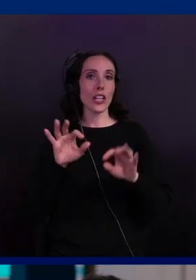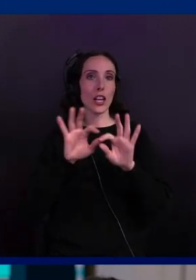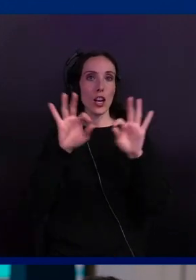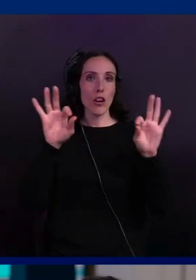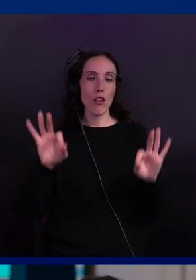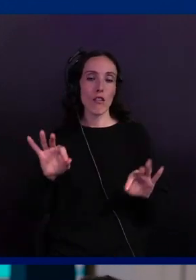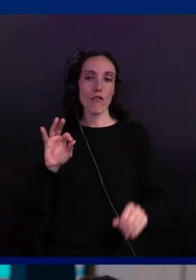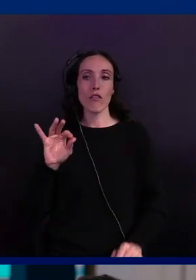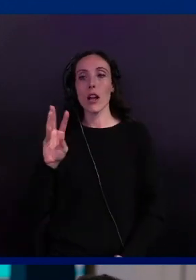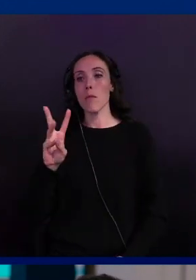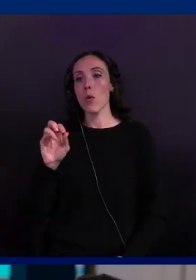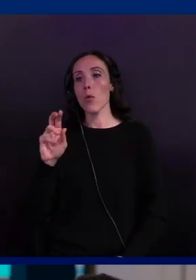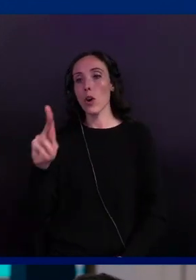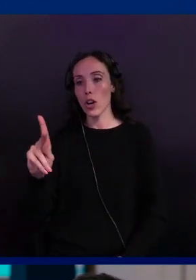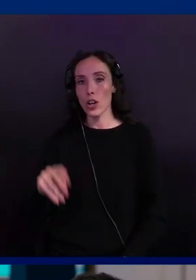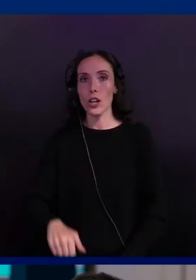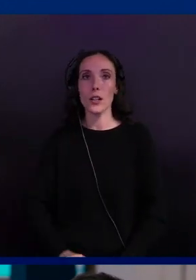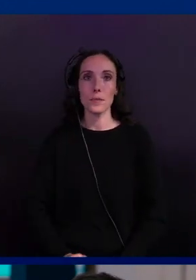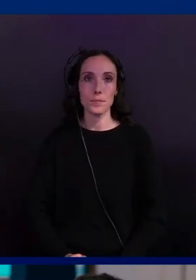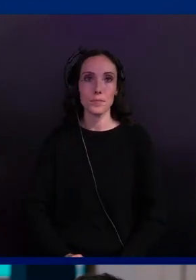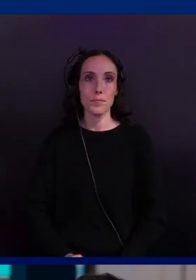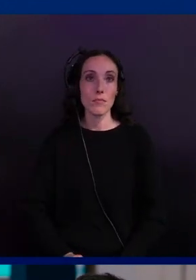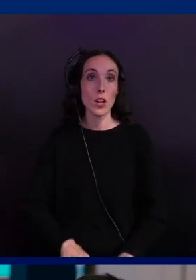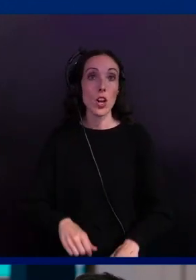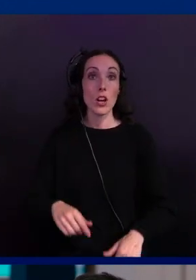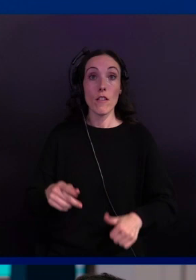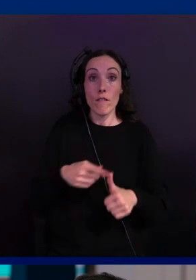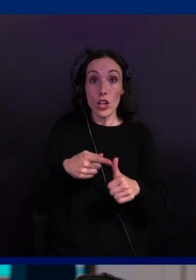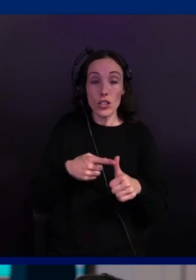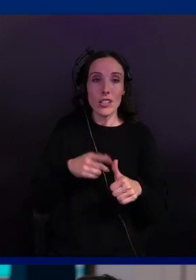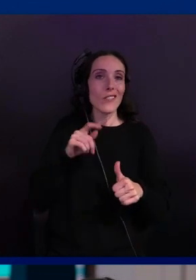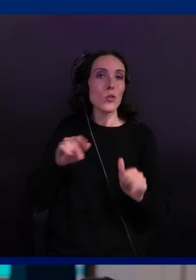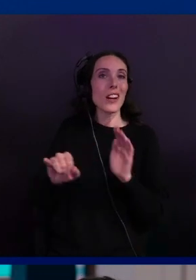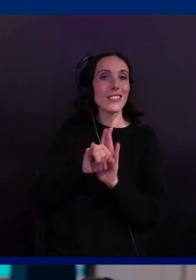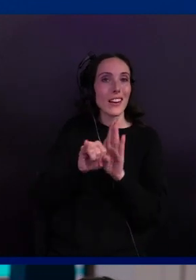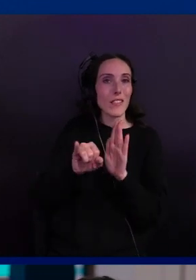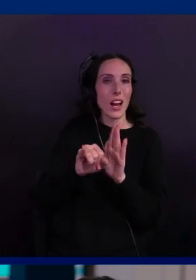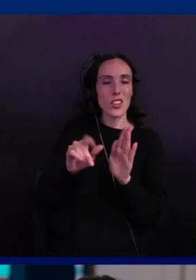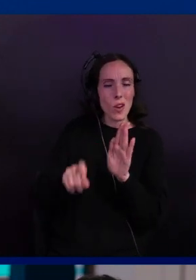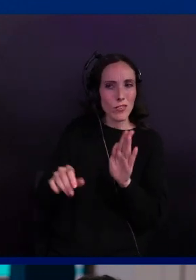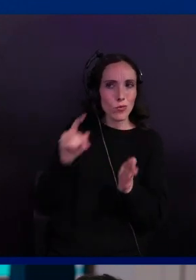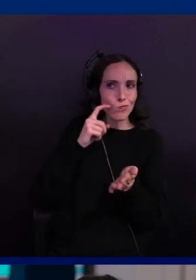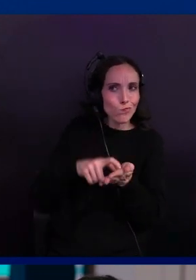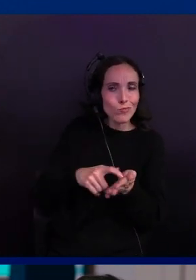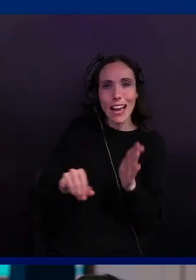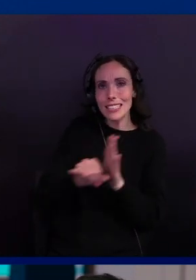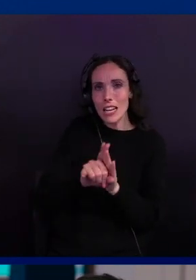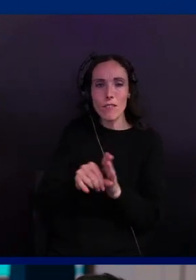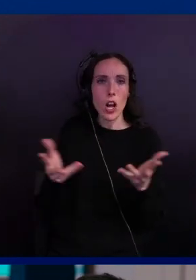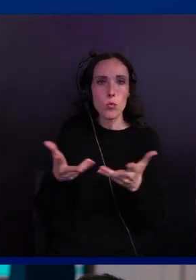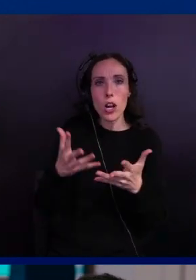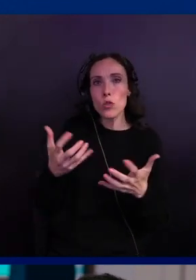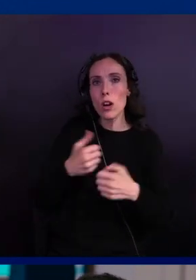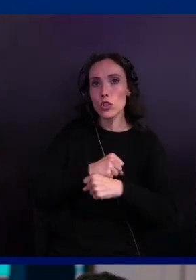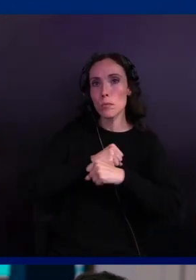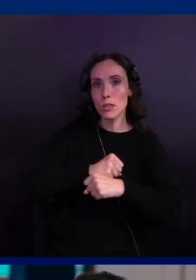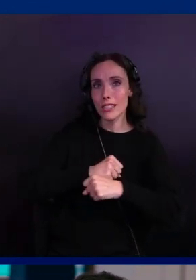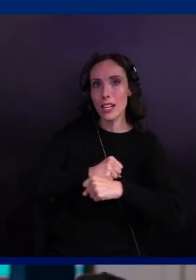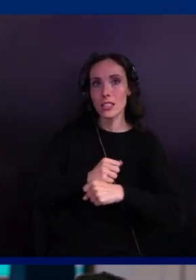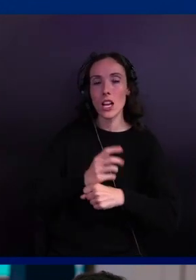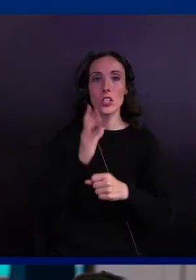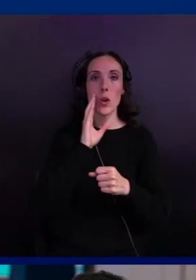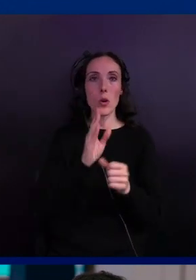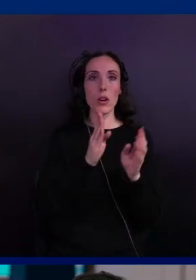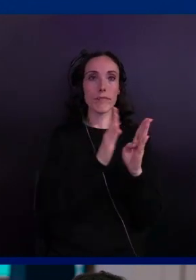respond, and recover. And the first thing is you need to identify what you want to protect. So I'm going to map this with Amazon